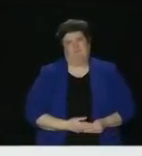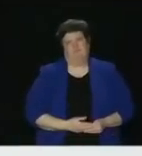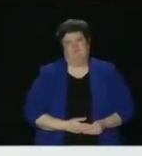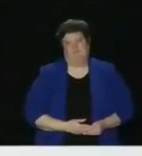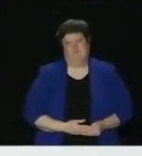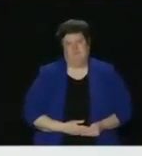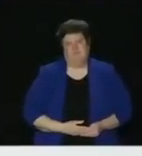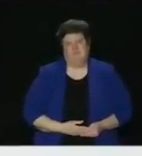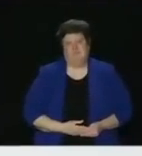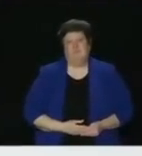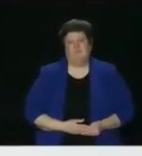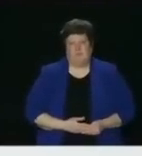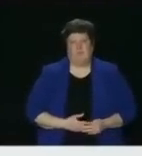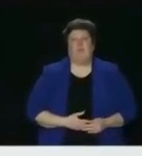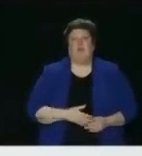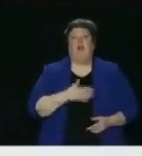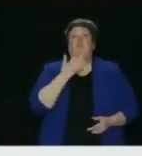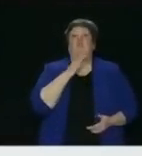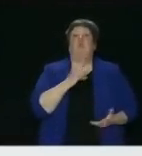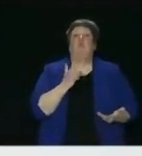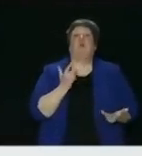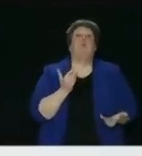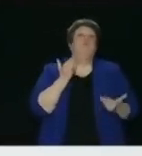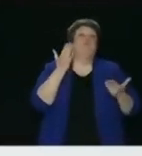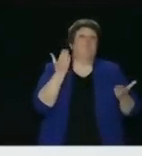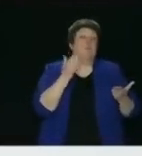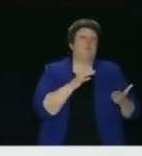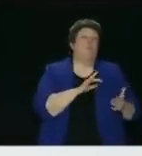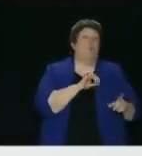We will be tabling orders in council.